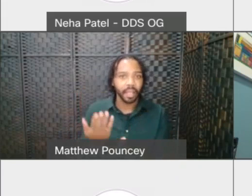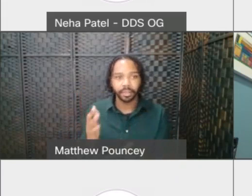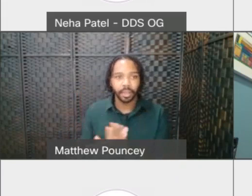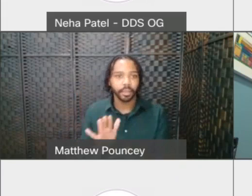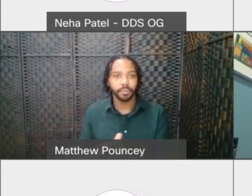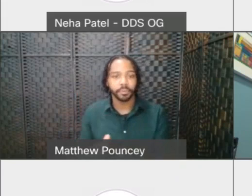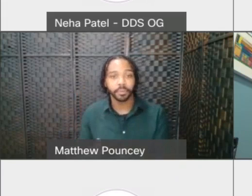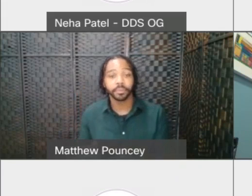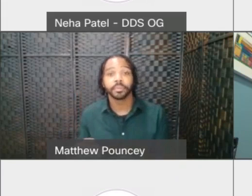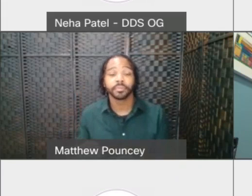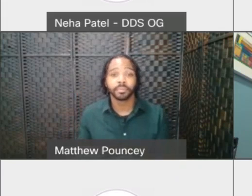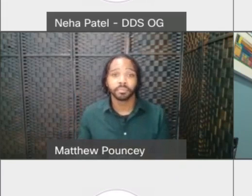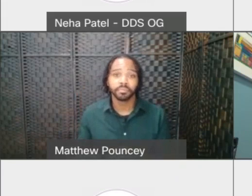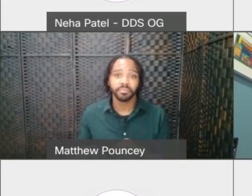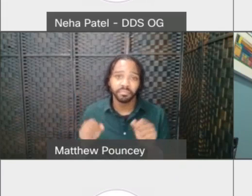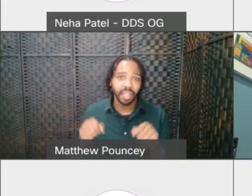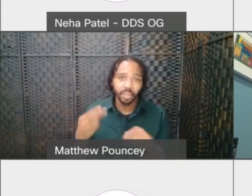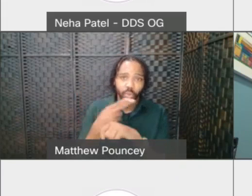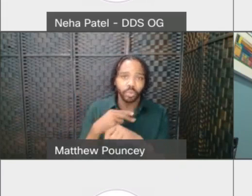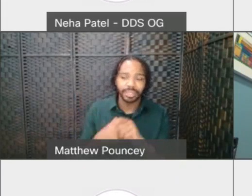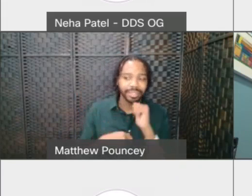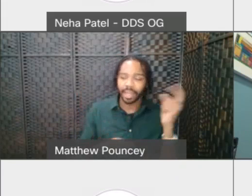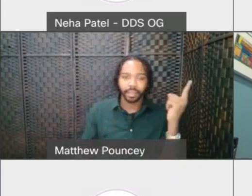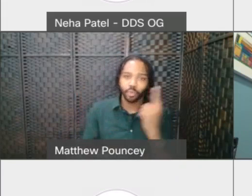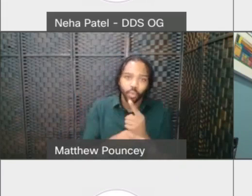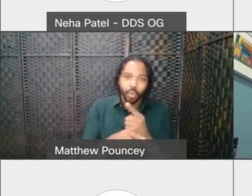can utilize. That is not correct.